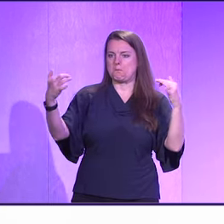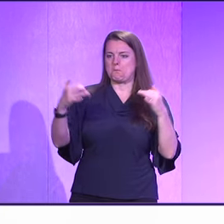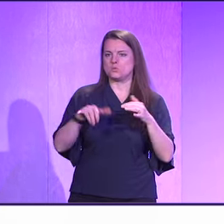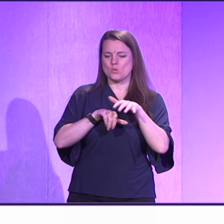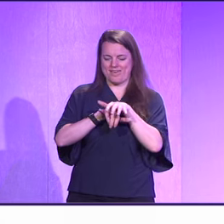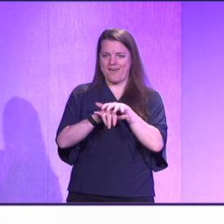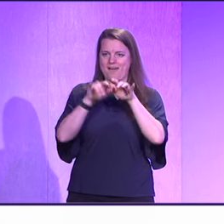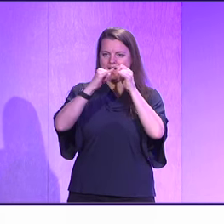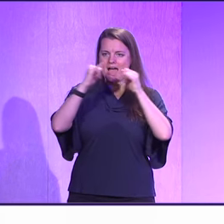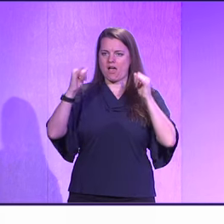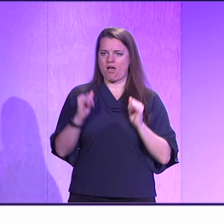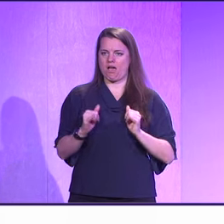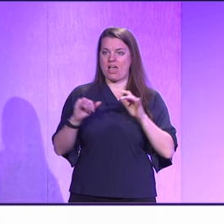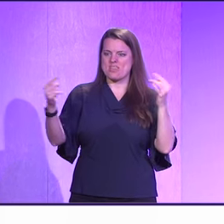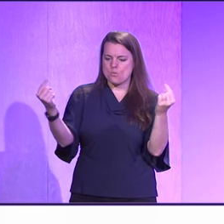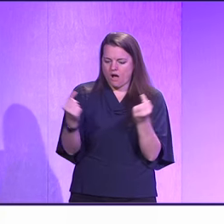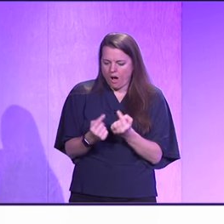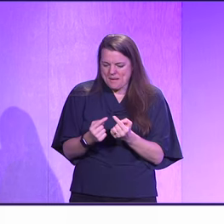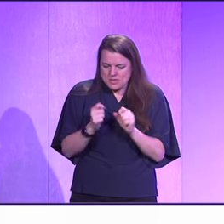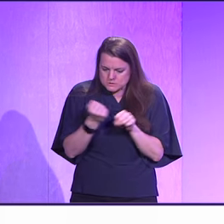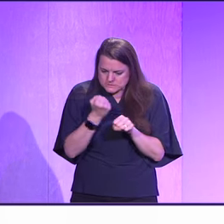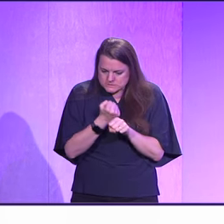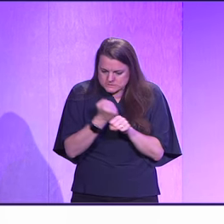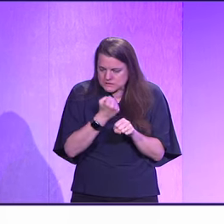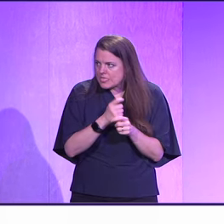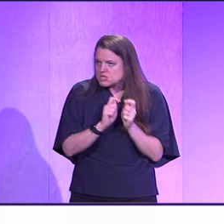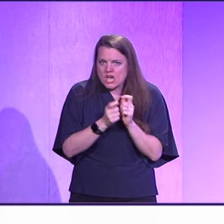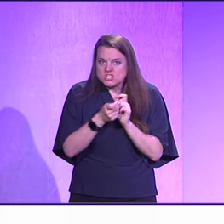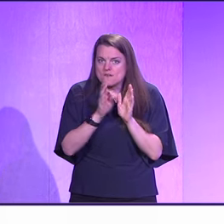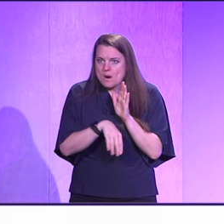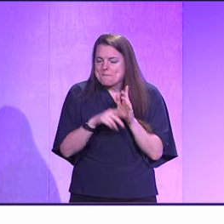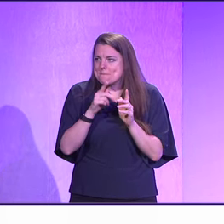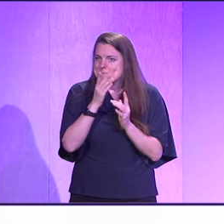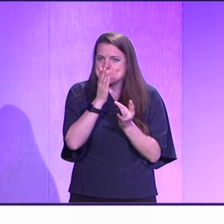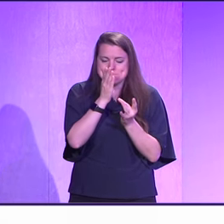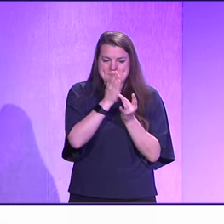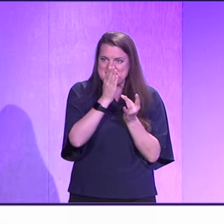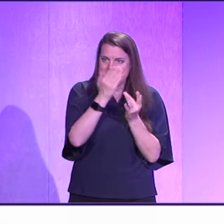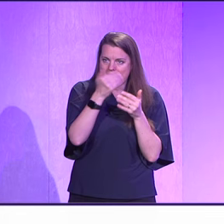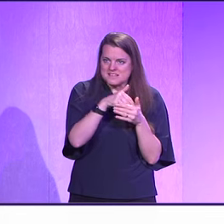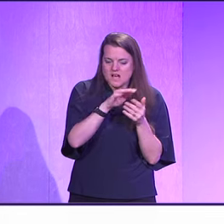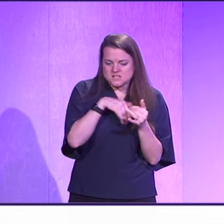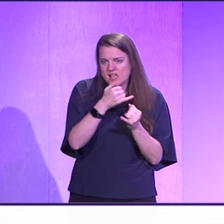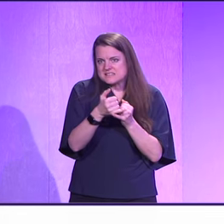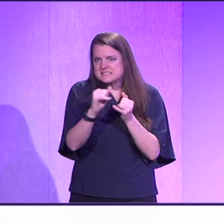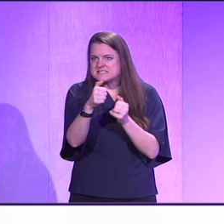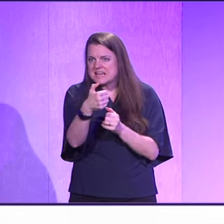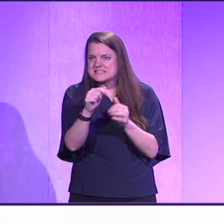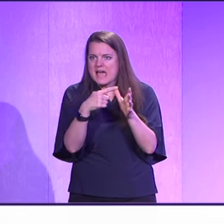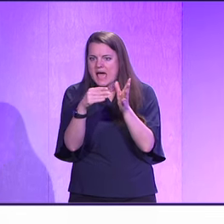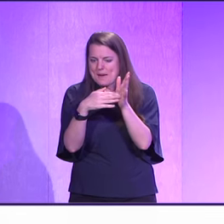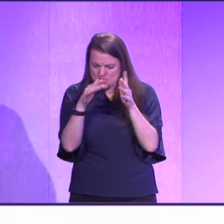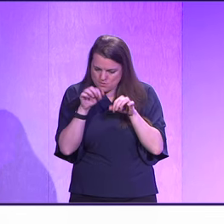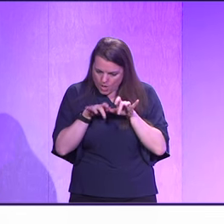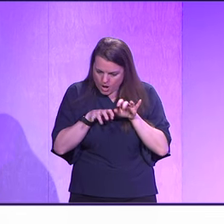they would start at midnight to make a change to the website, and they would finish at 6 a.m., and they'd all get bacon rolls at the end. I never got any of